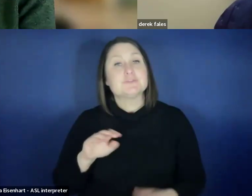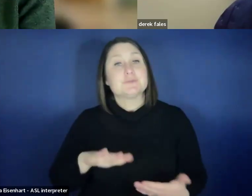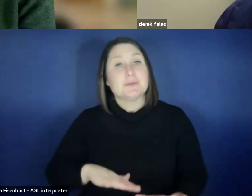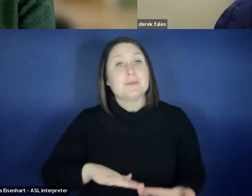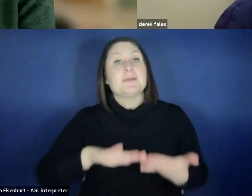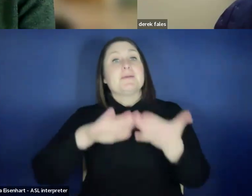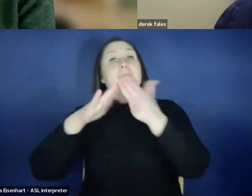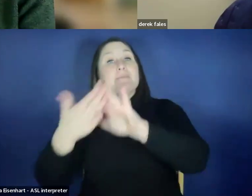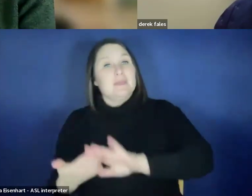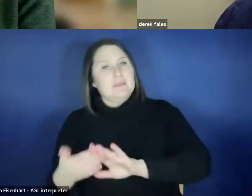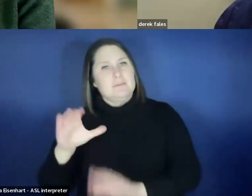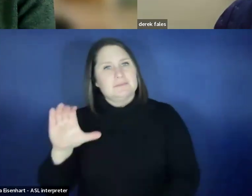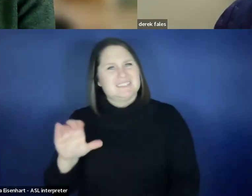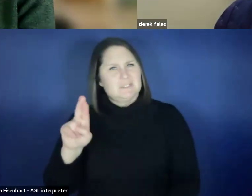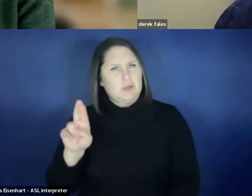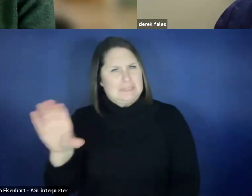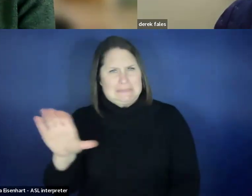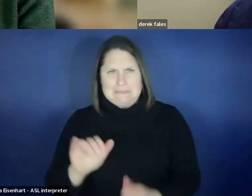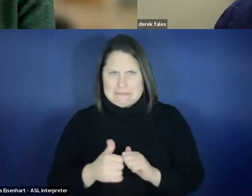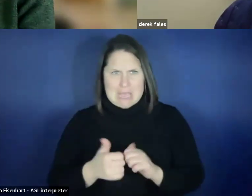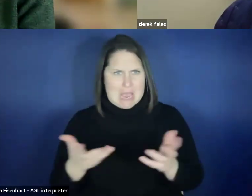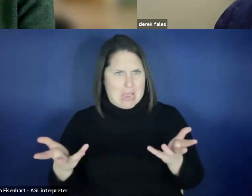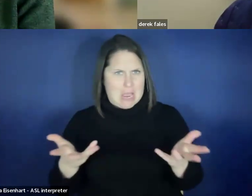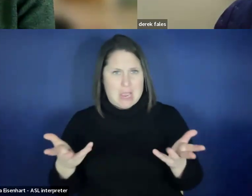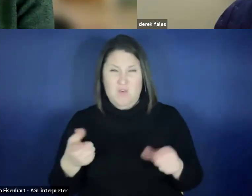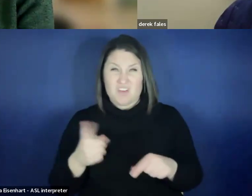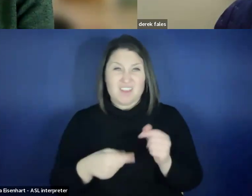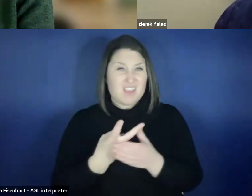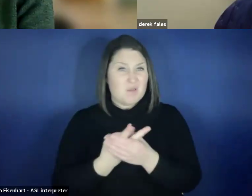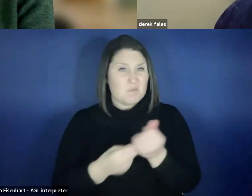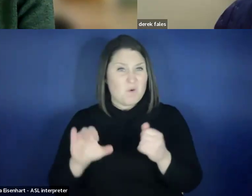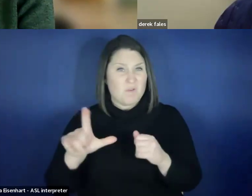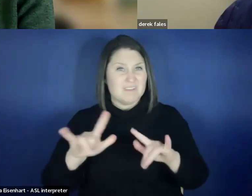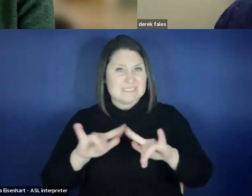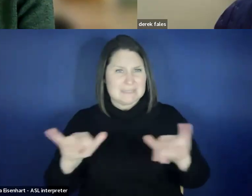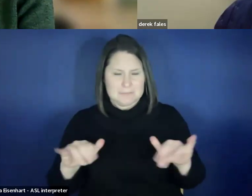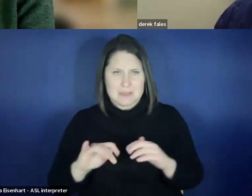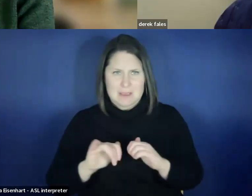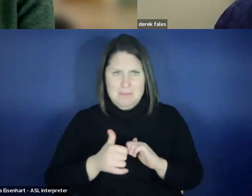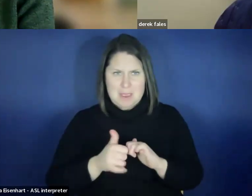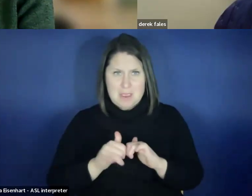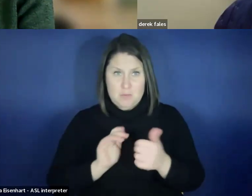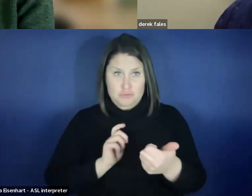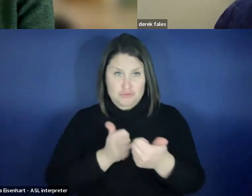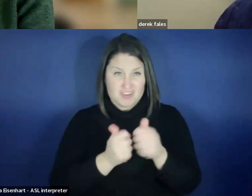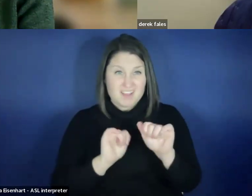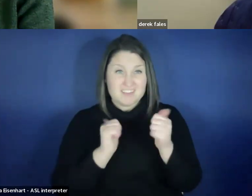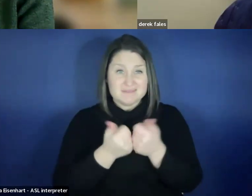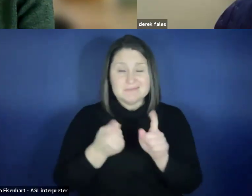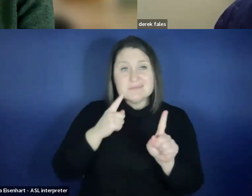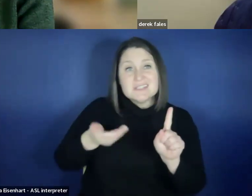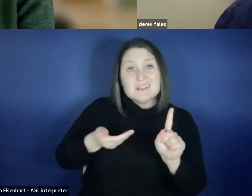resource coordinators? Since they cannot hold both caseloads, it may be challenging for agencies to